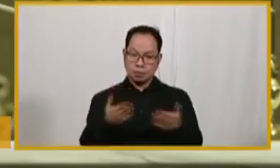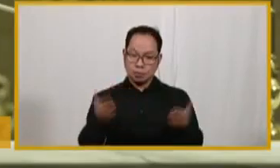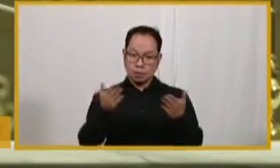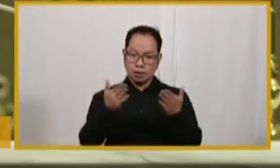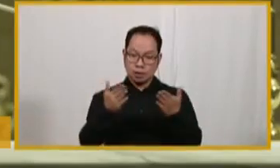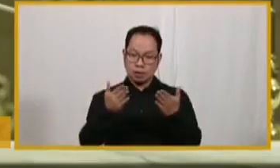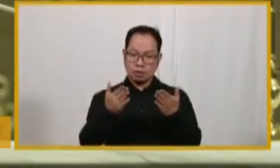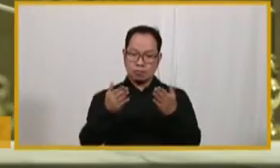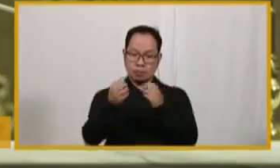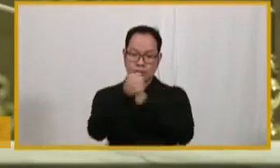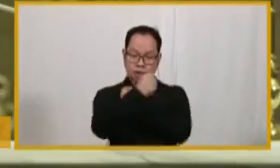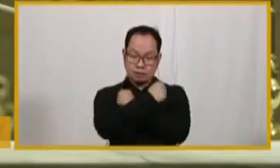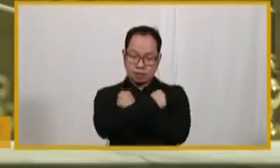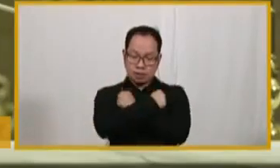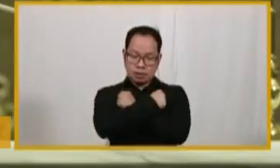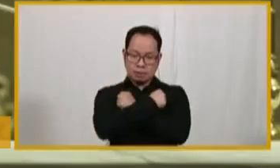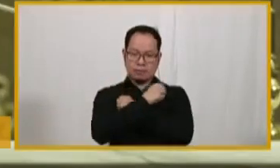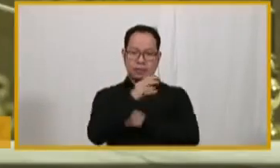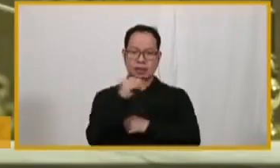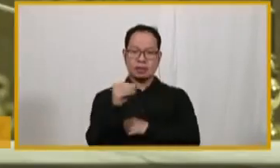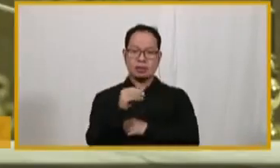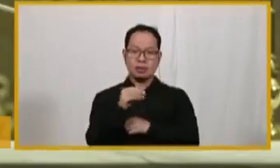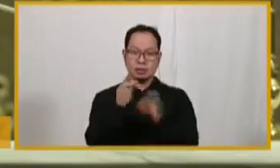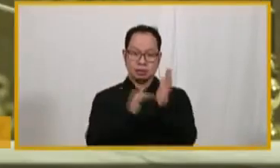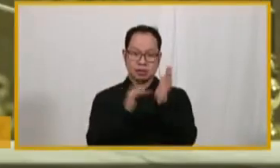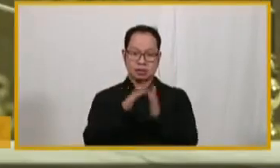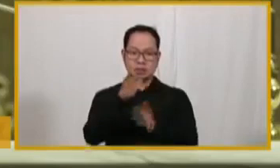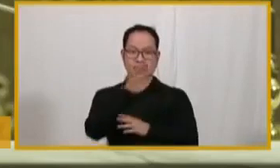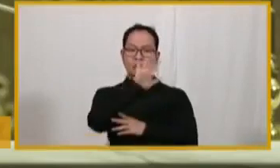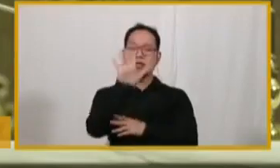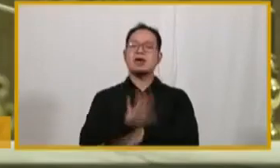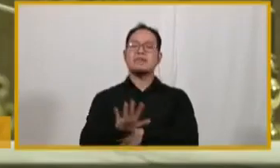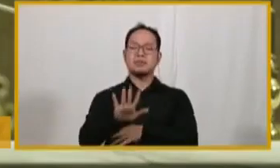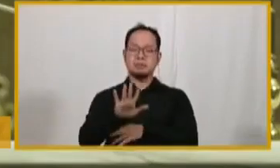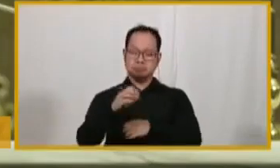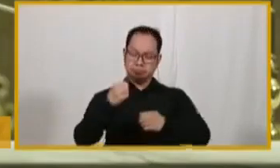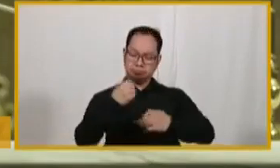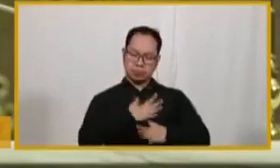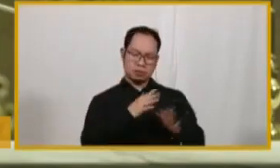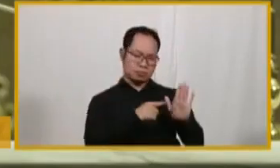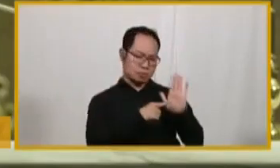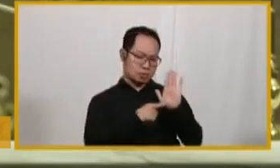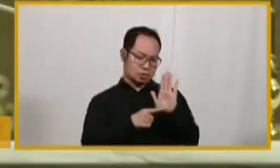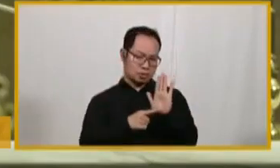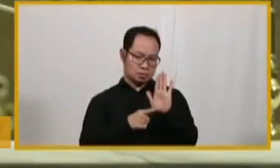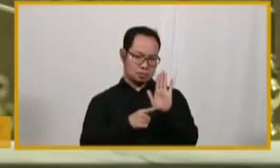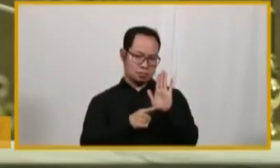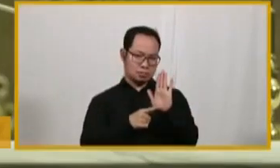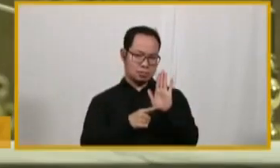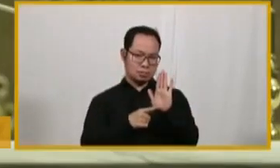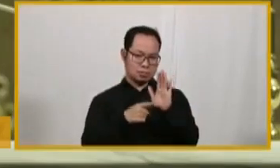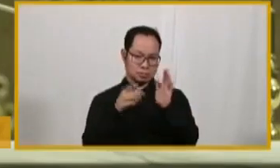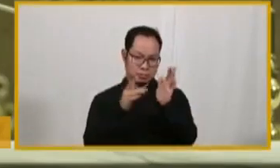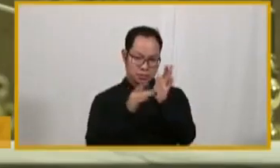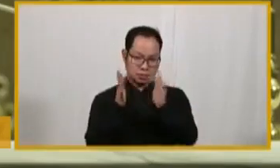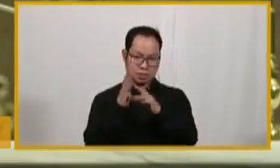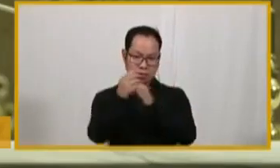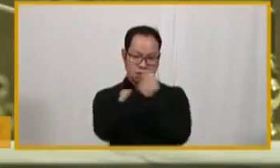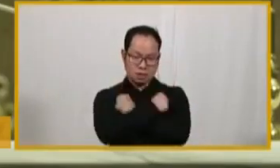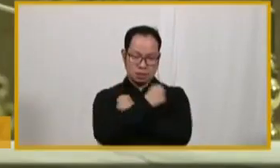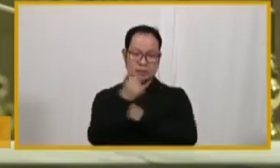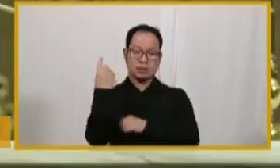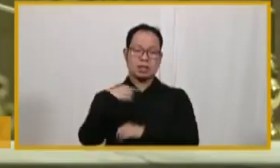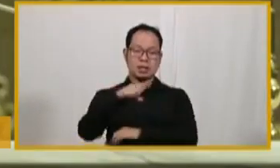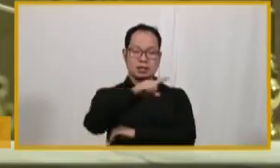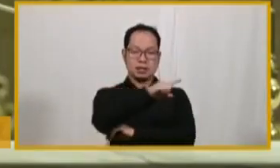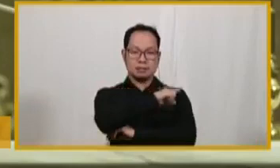pag-ibig at hindi siya natakot na ipakita ang kanyang pag-ibig sa